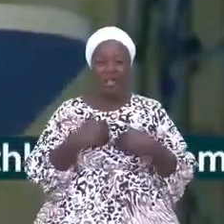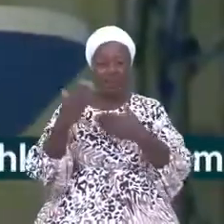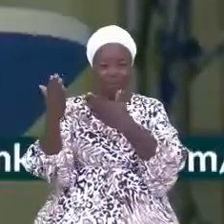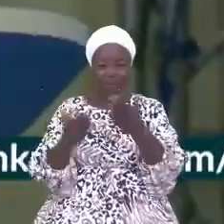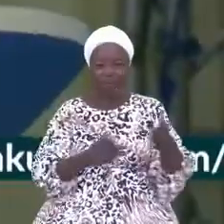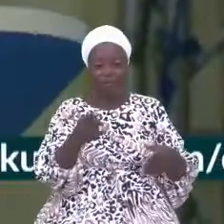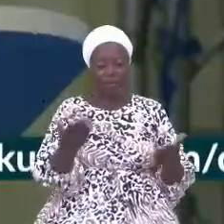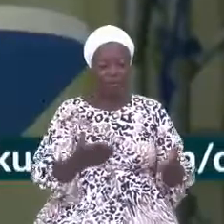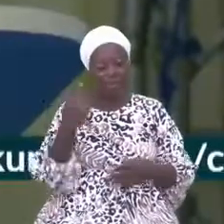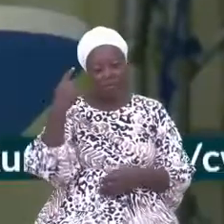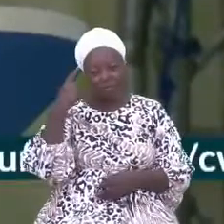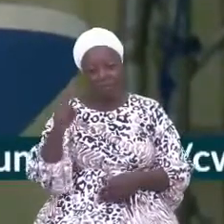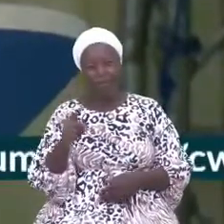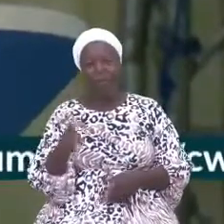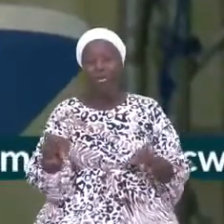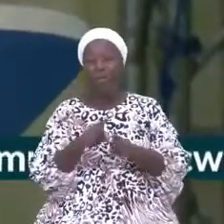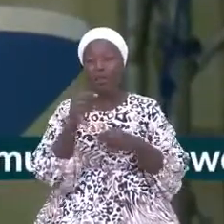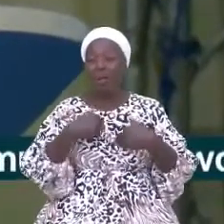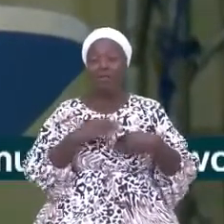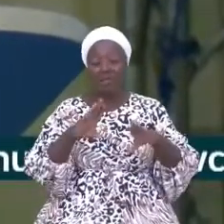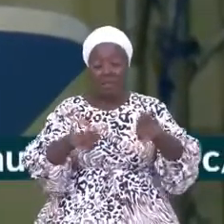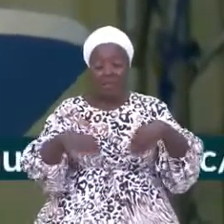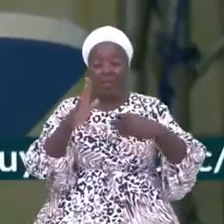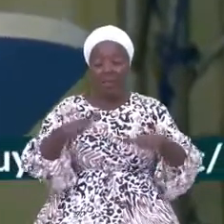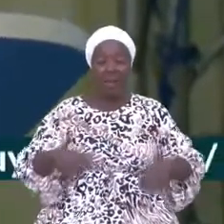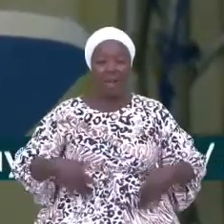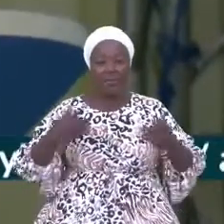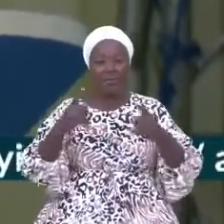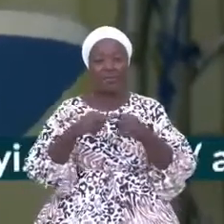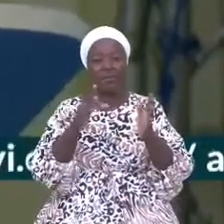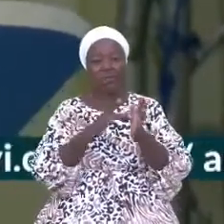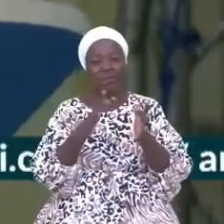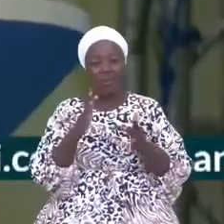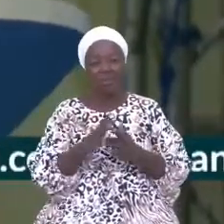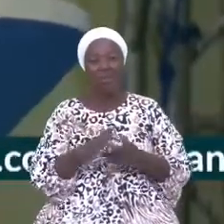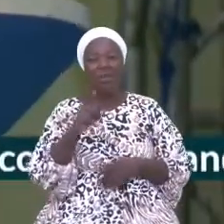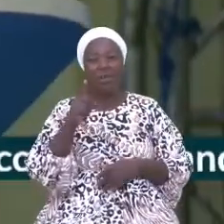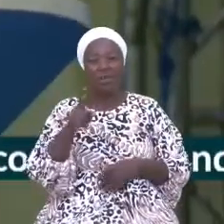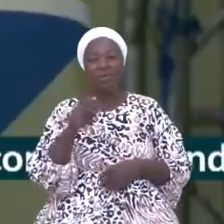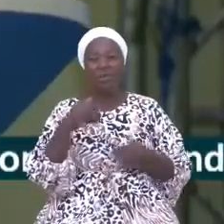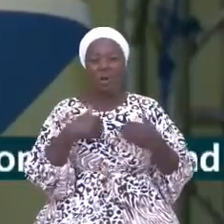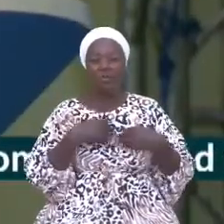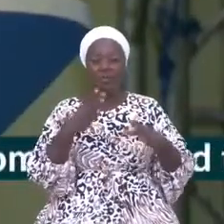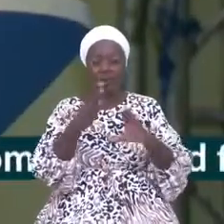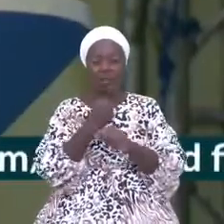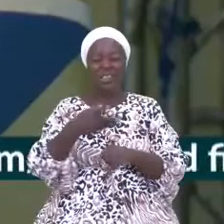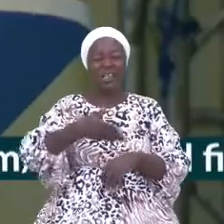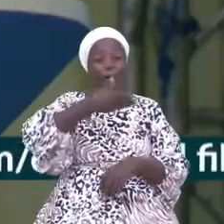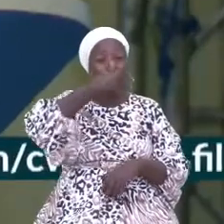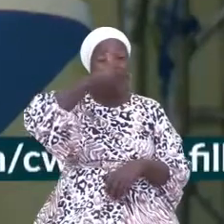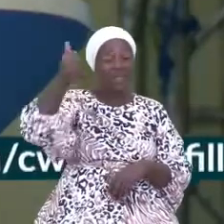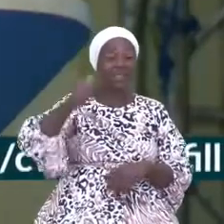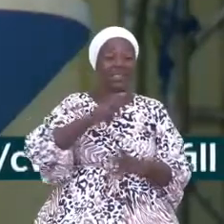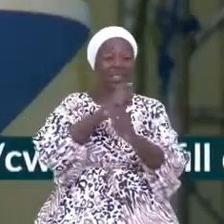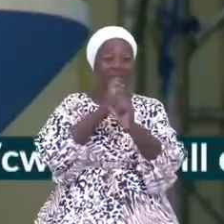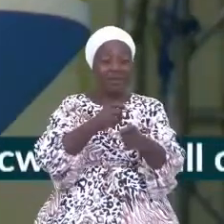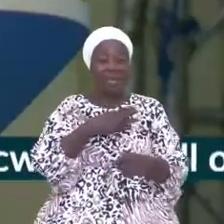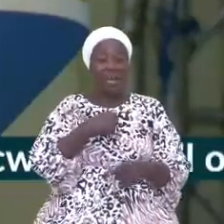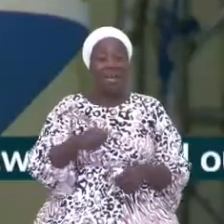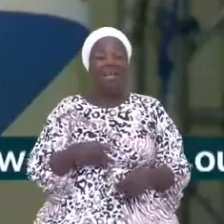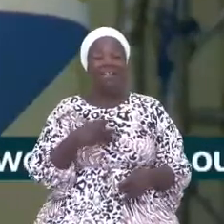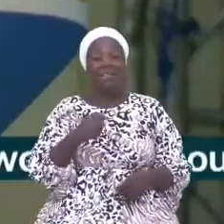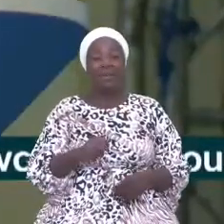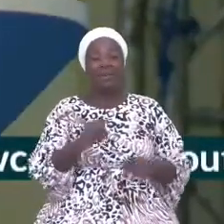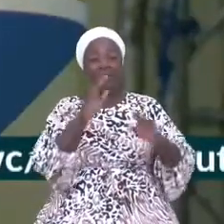for. As you have given your life to Jesus, you have gotten the best gift and the miracle of